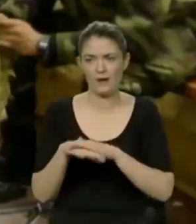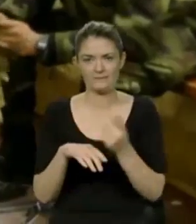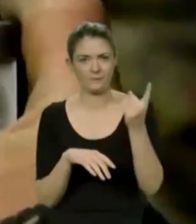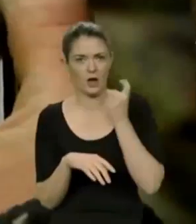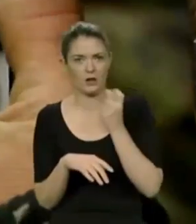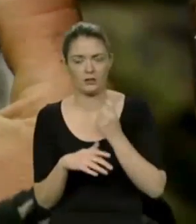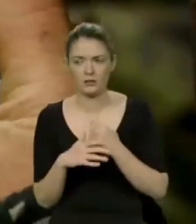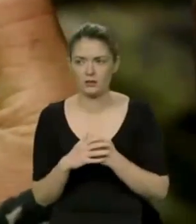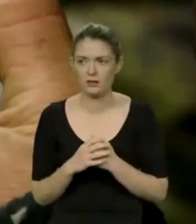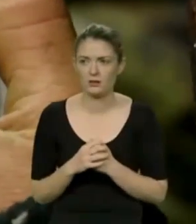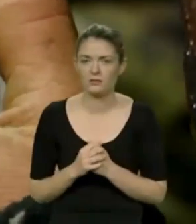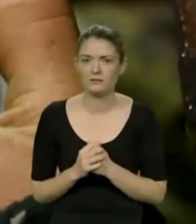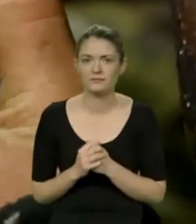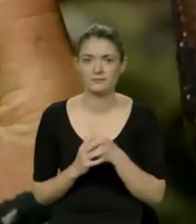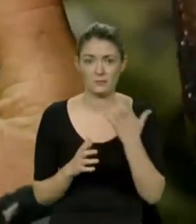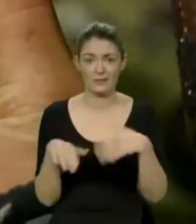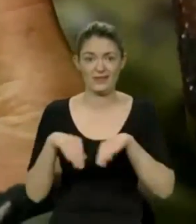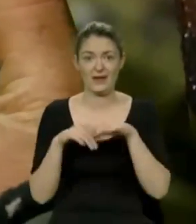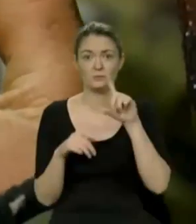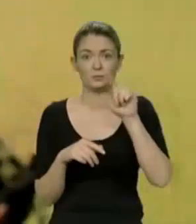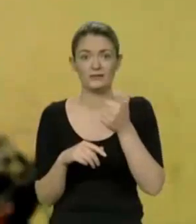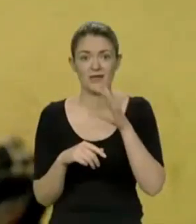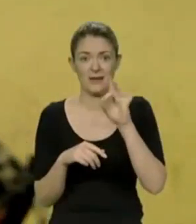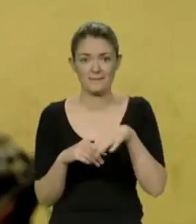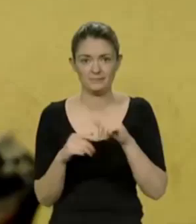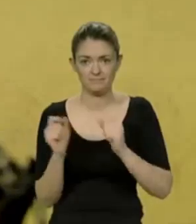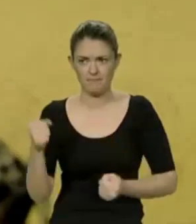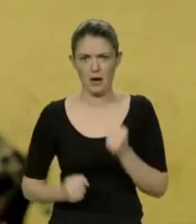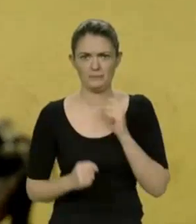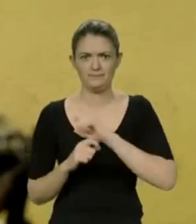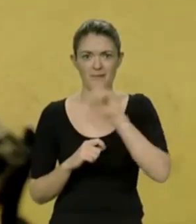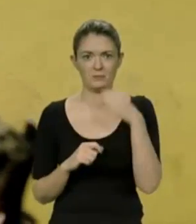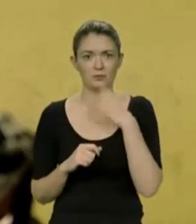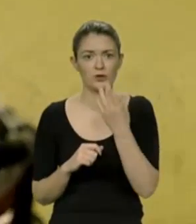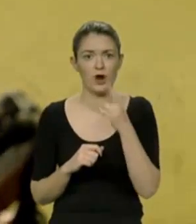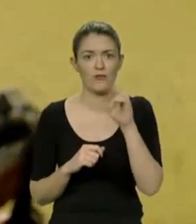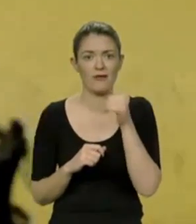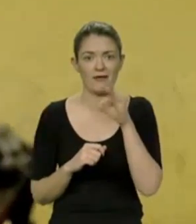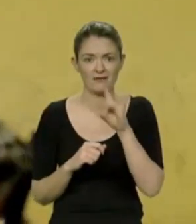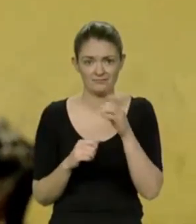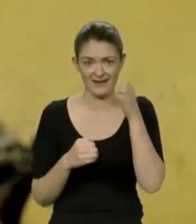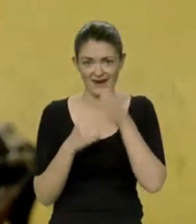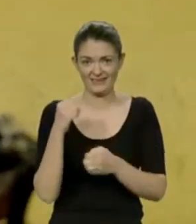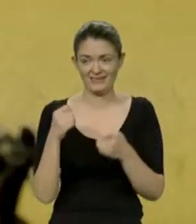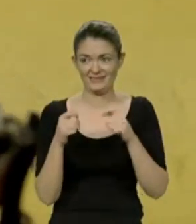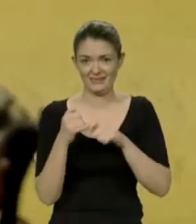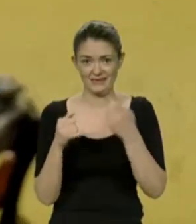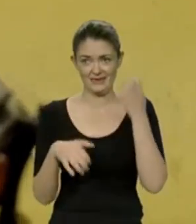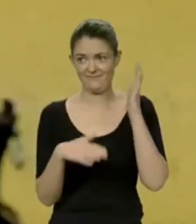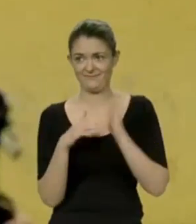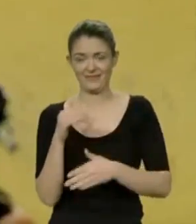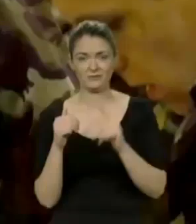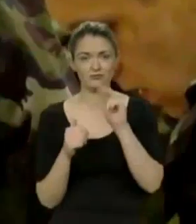What's left is a 21-kilometre march back to the Curragh. It's another test of endurance, their final trial.